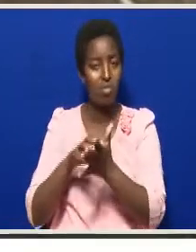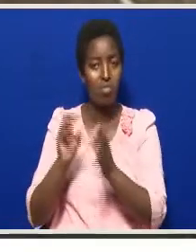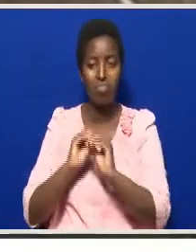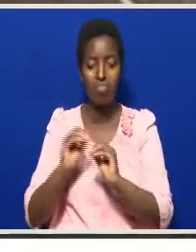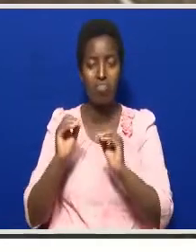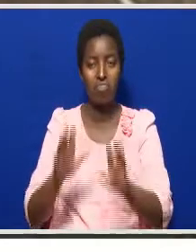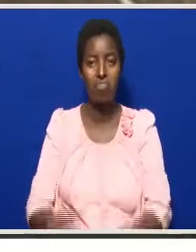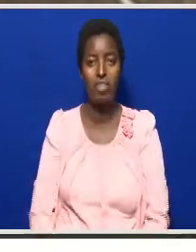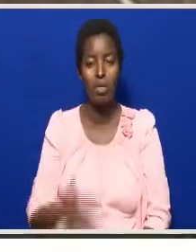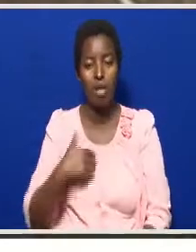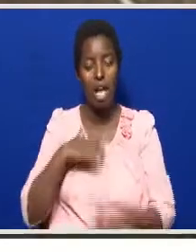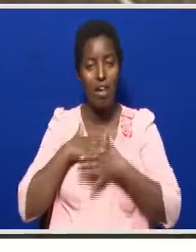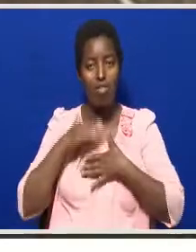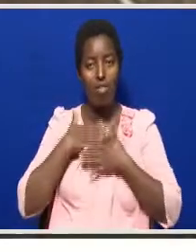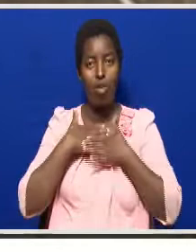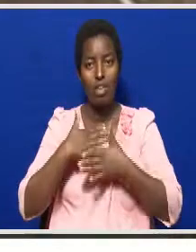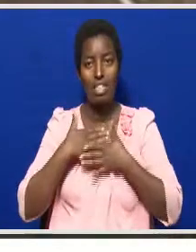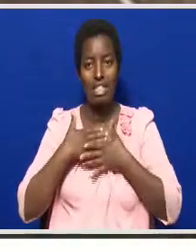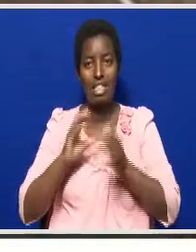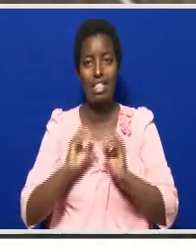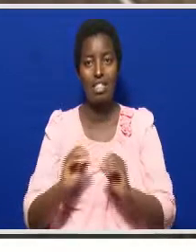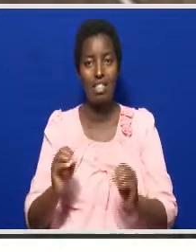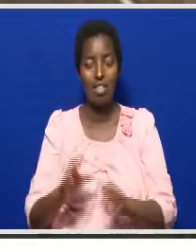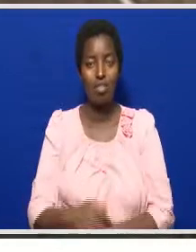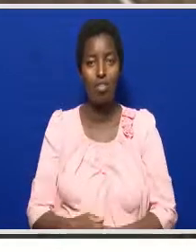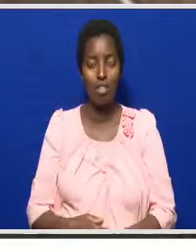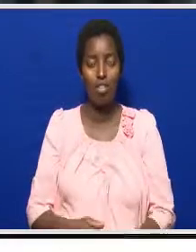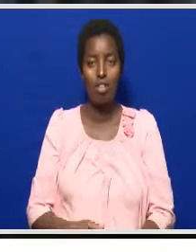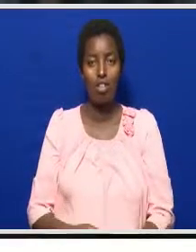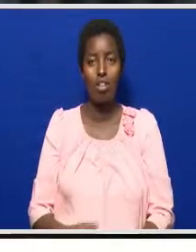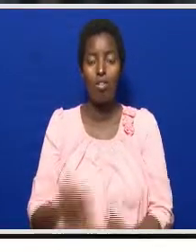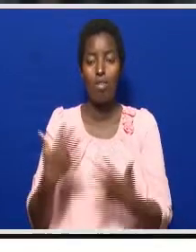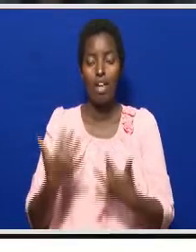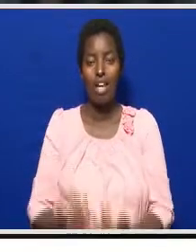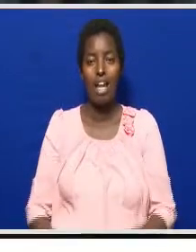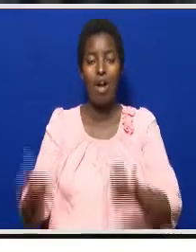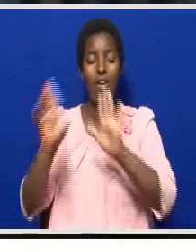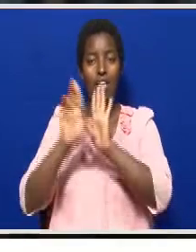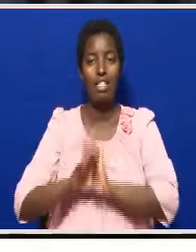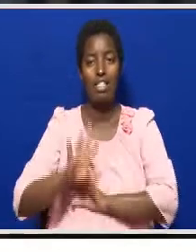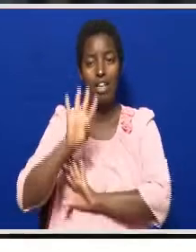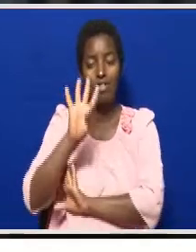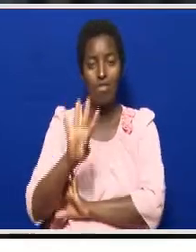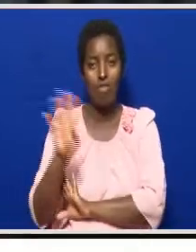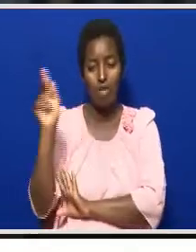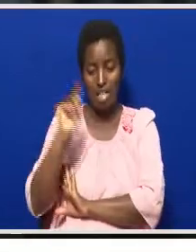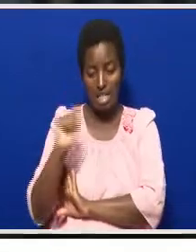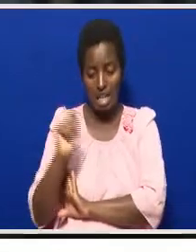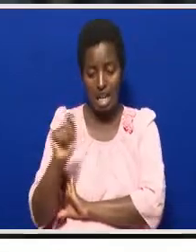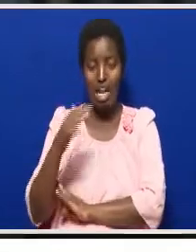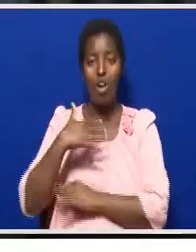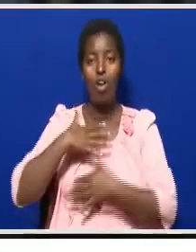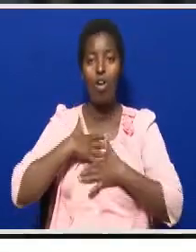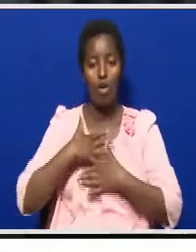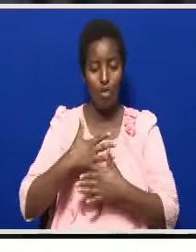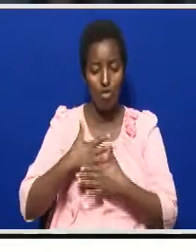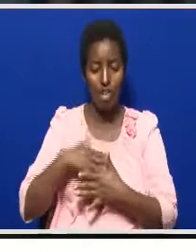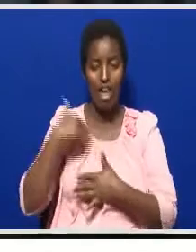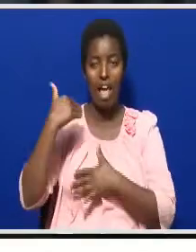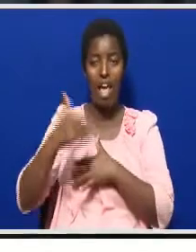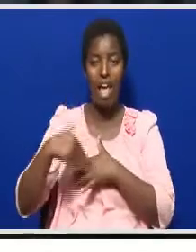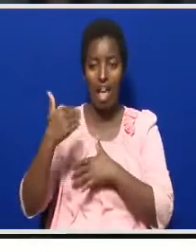of oxygen. Okay? We are now receiving 4 tons of oxygen every